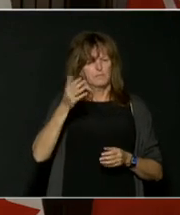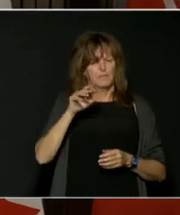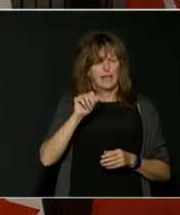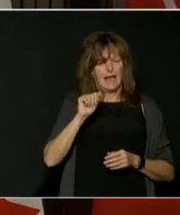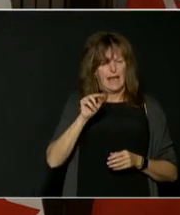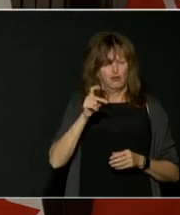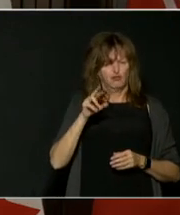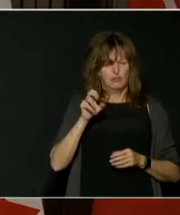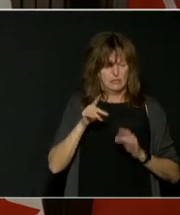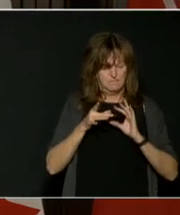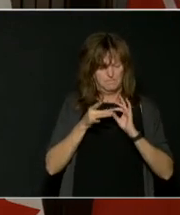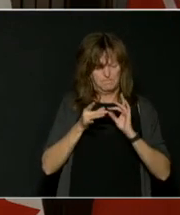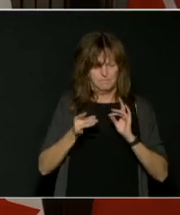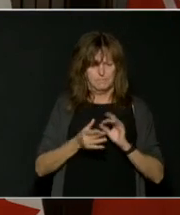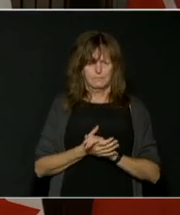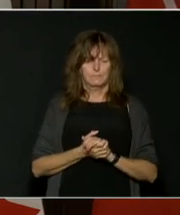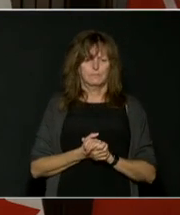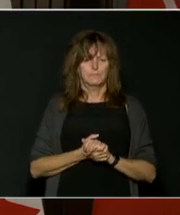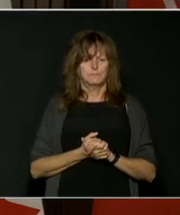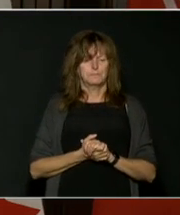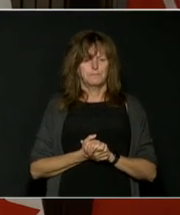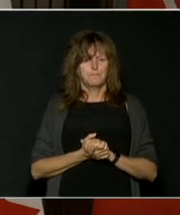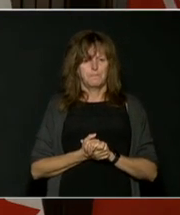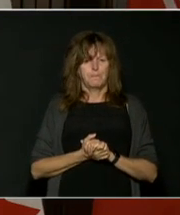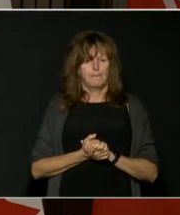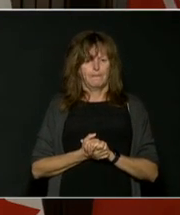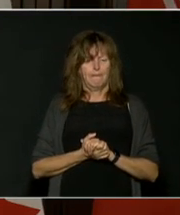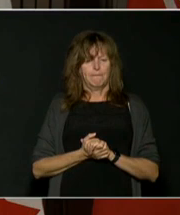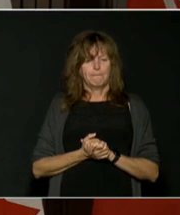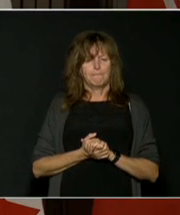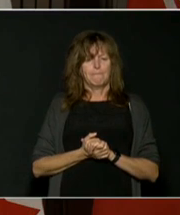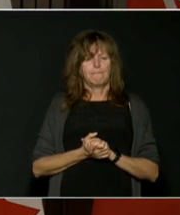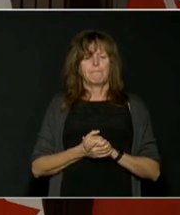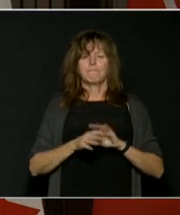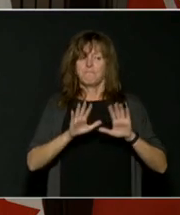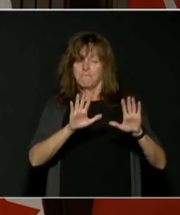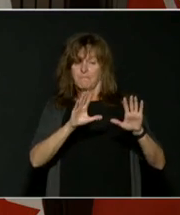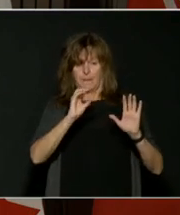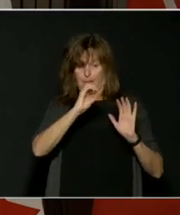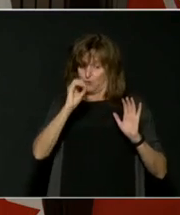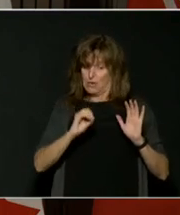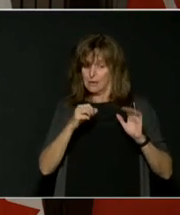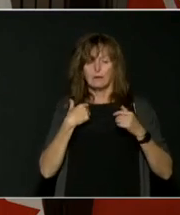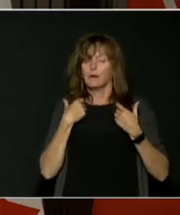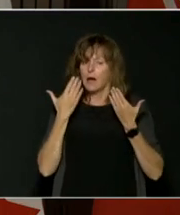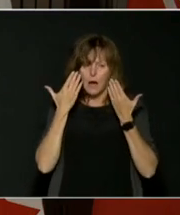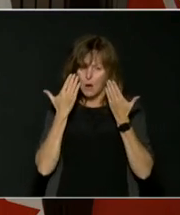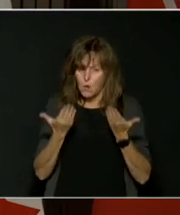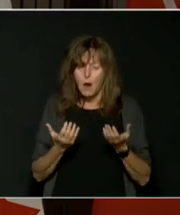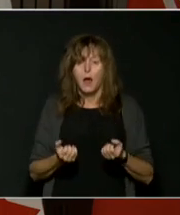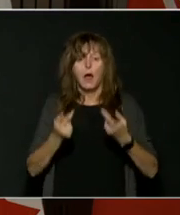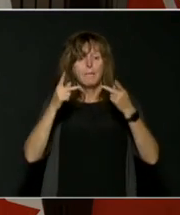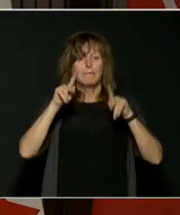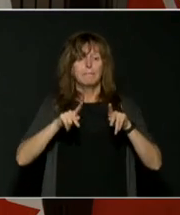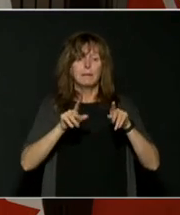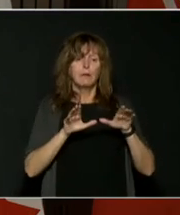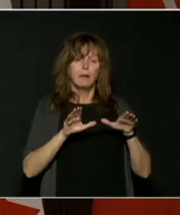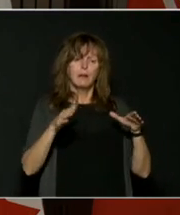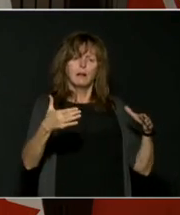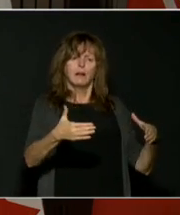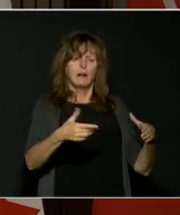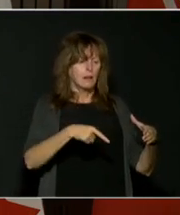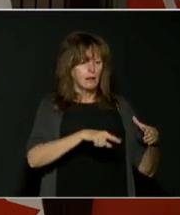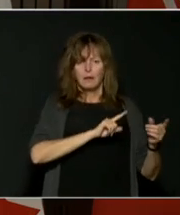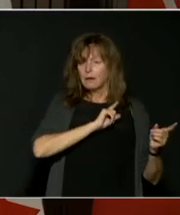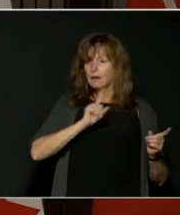Thank you. So we don't have a number for how many people would fit into this category that are on that are in those